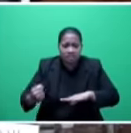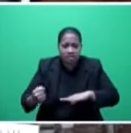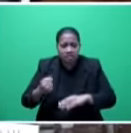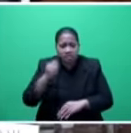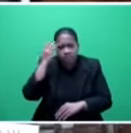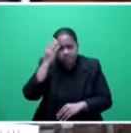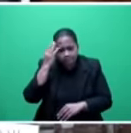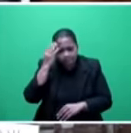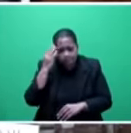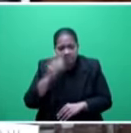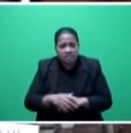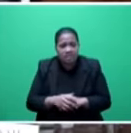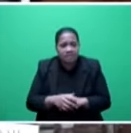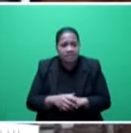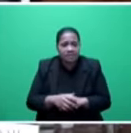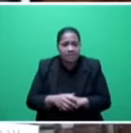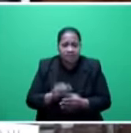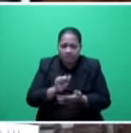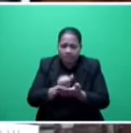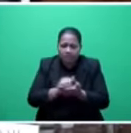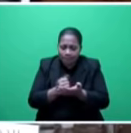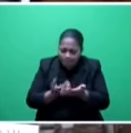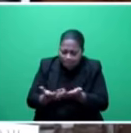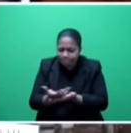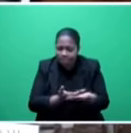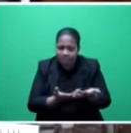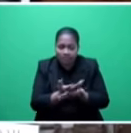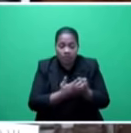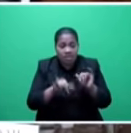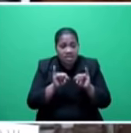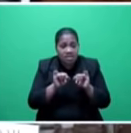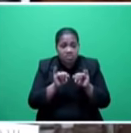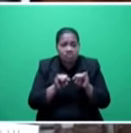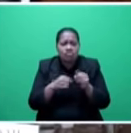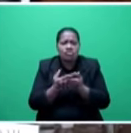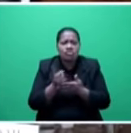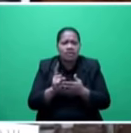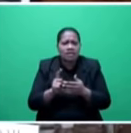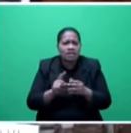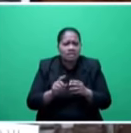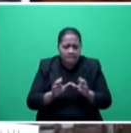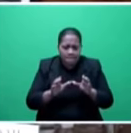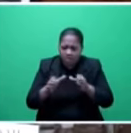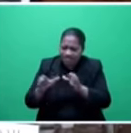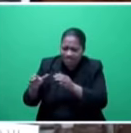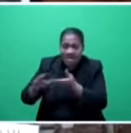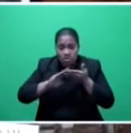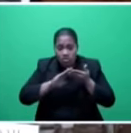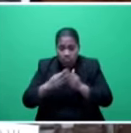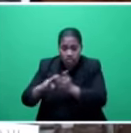and foster genuine discussion on this issue among political parties and communities to build